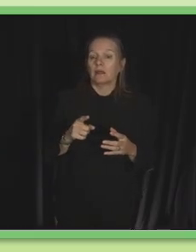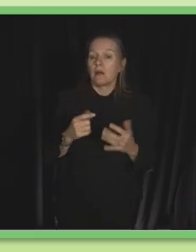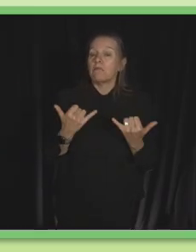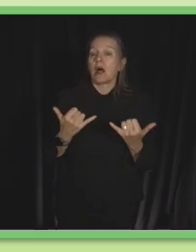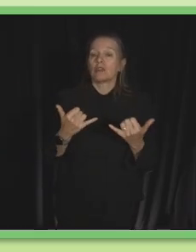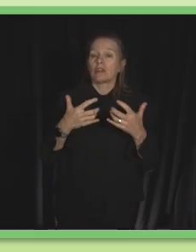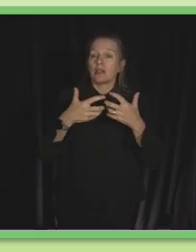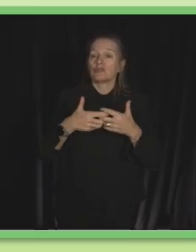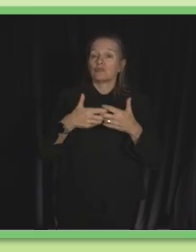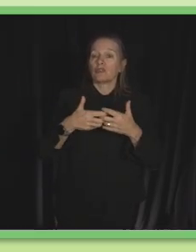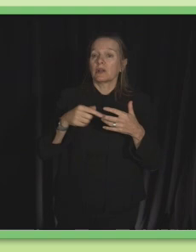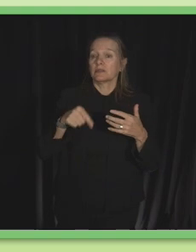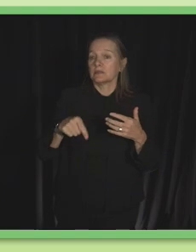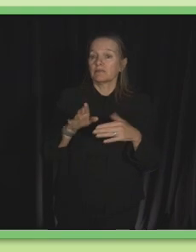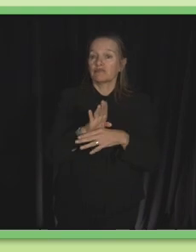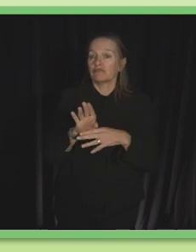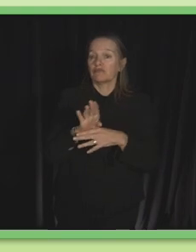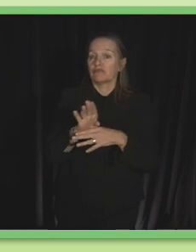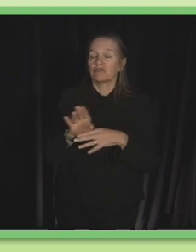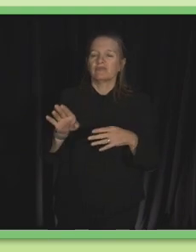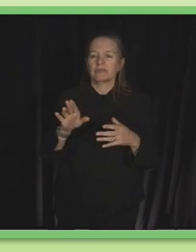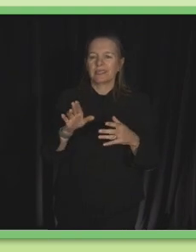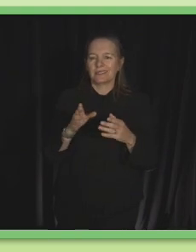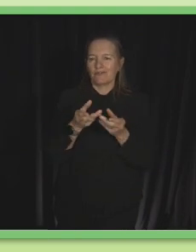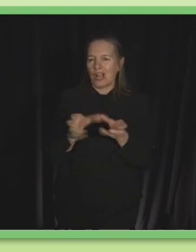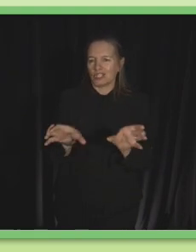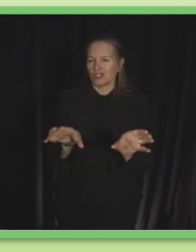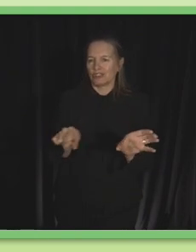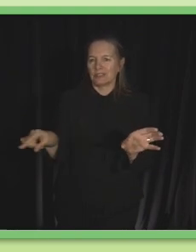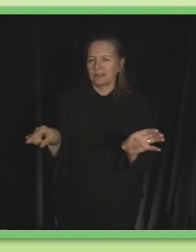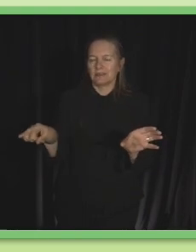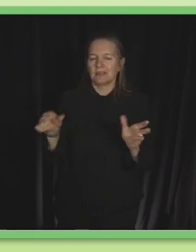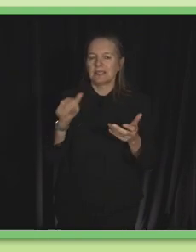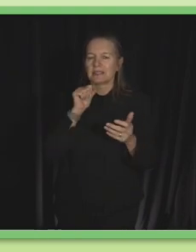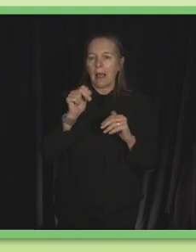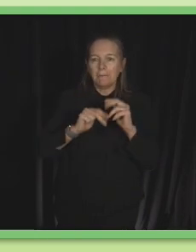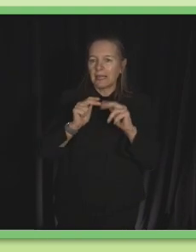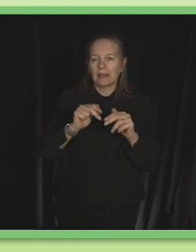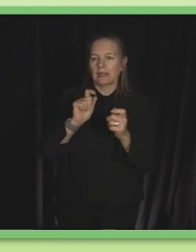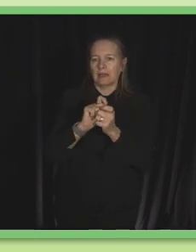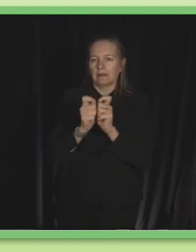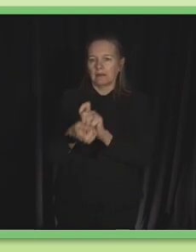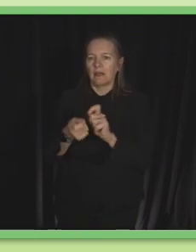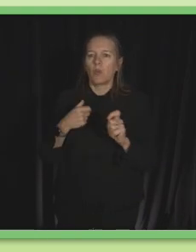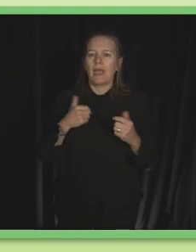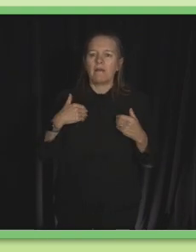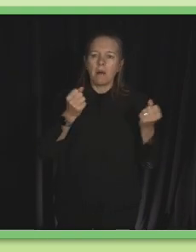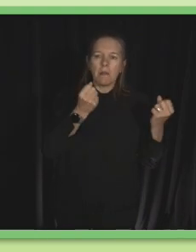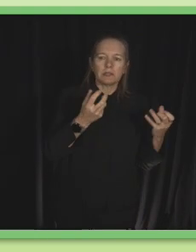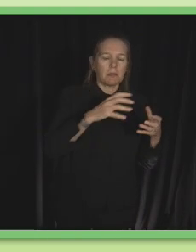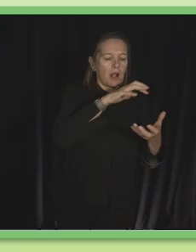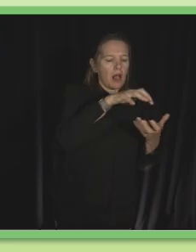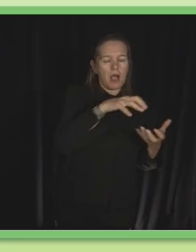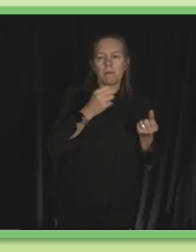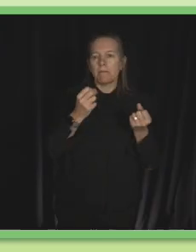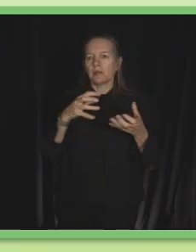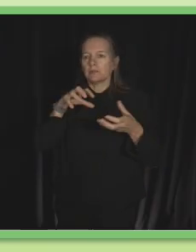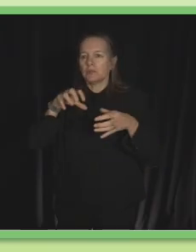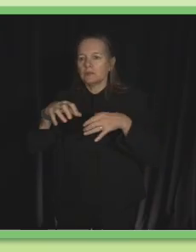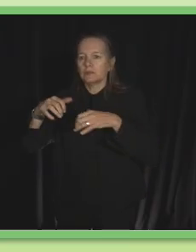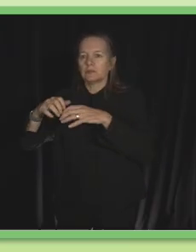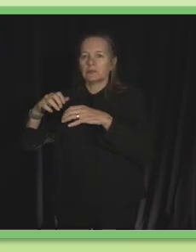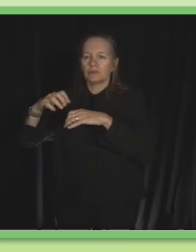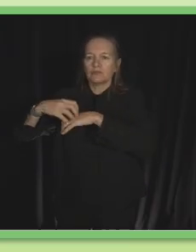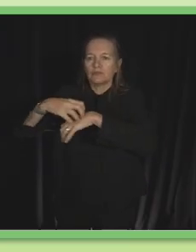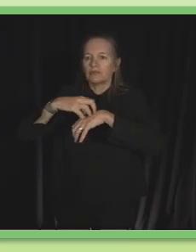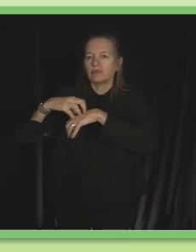enterprise is fractured. It wasn't built, it evolved. We all live with multiple clouds, multiple clusters, on-premise data centers, and critical